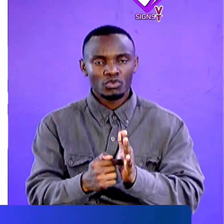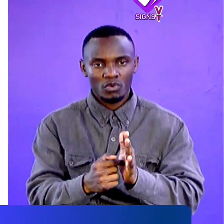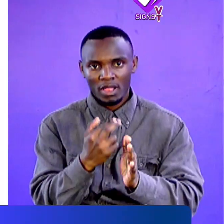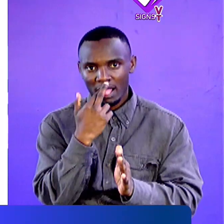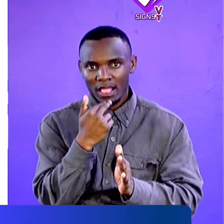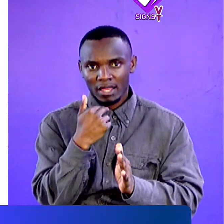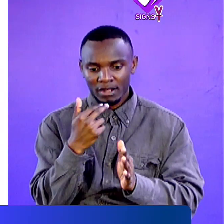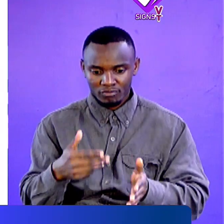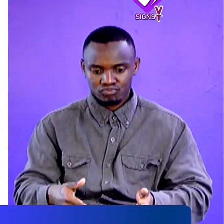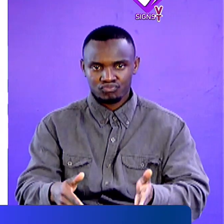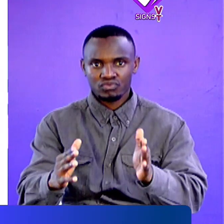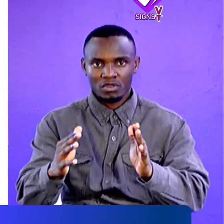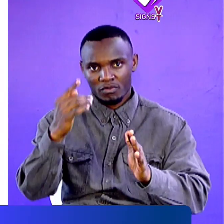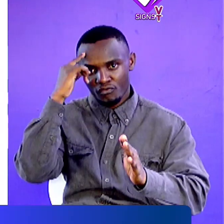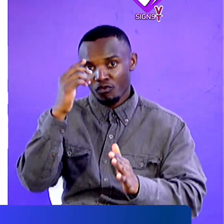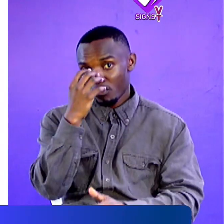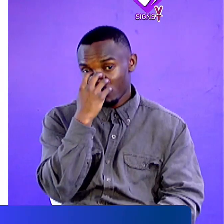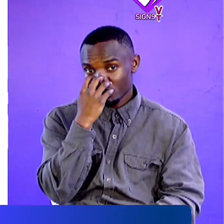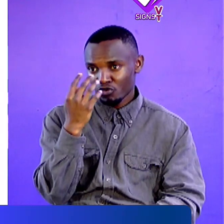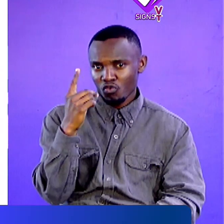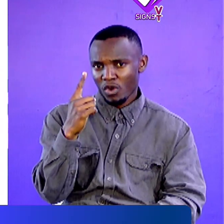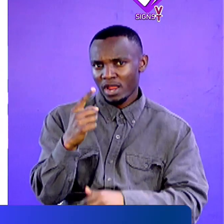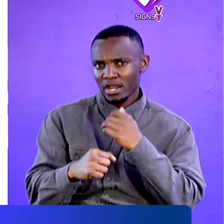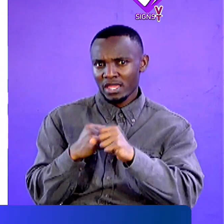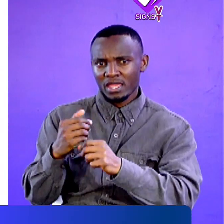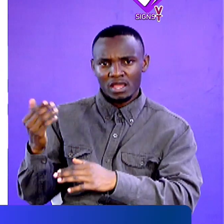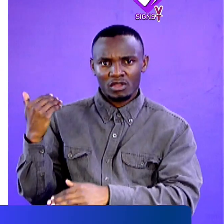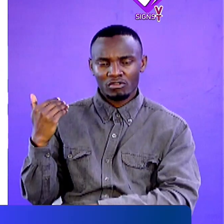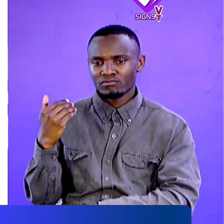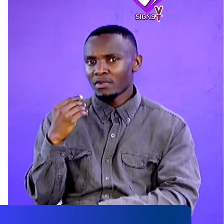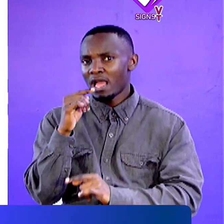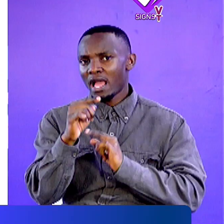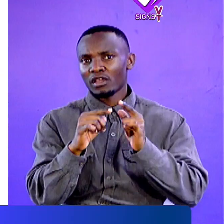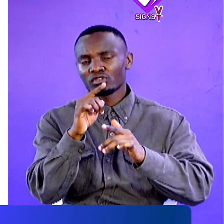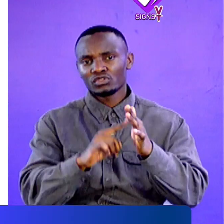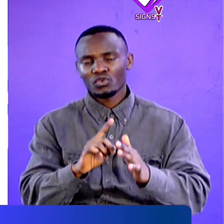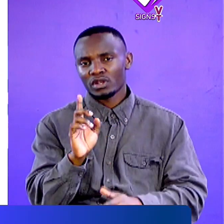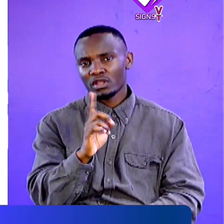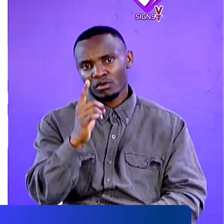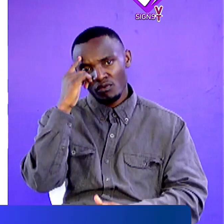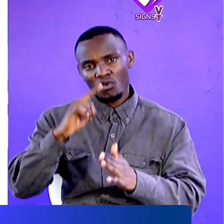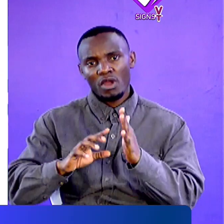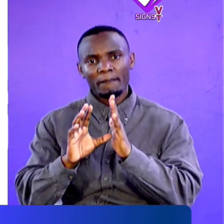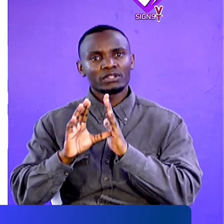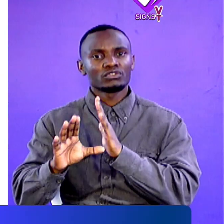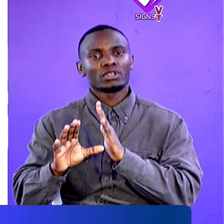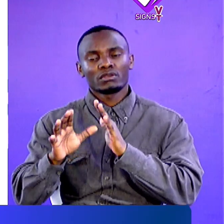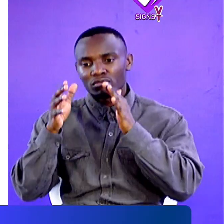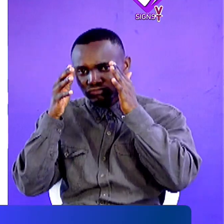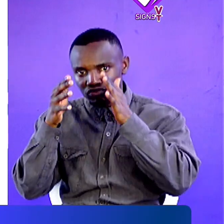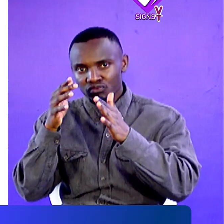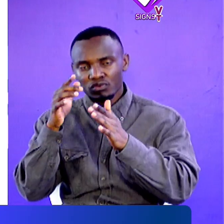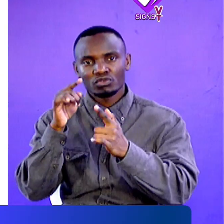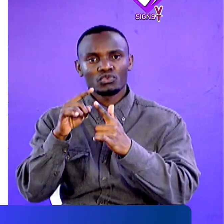visit just over a year ago now accuses Nairobi of betraying its commitments to democracy, human